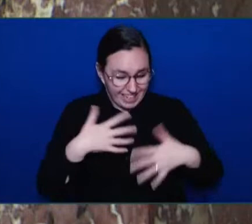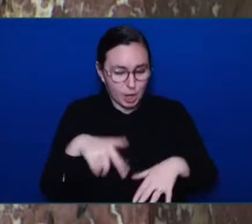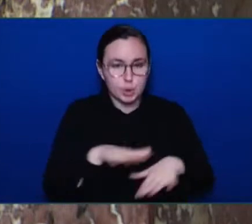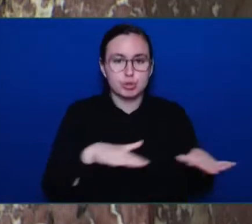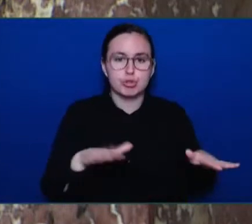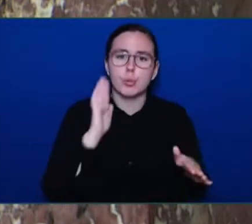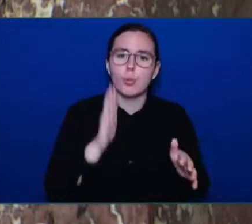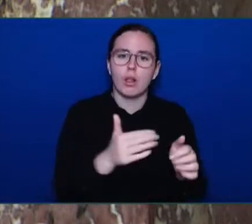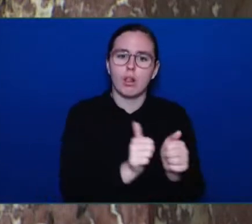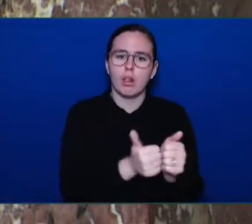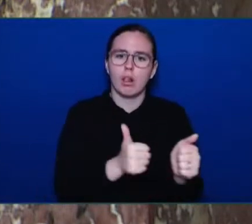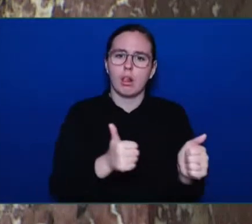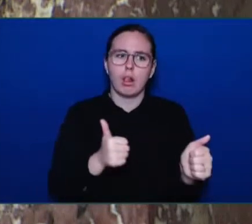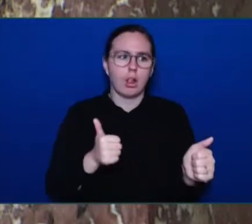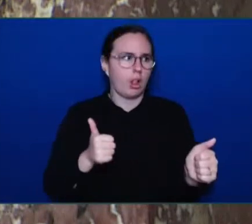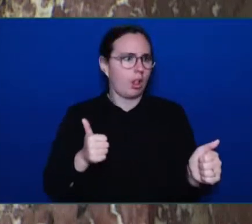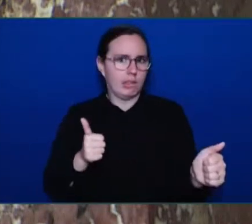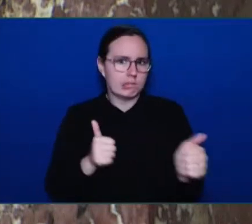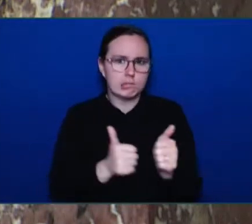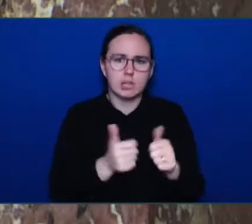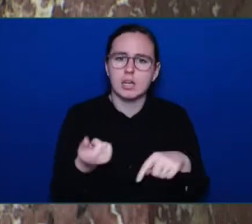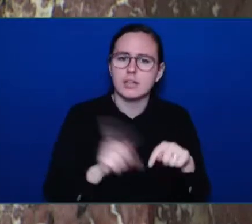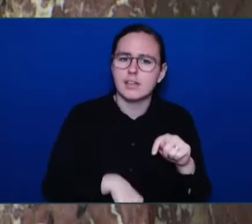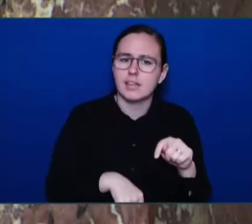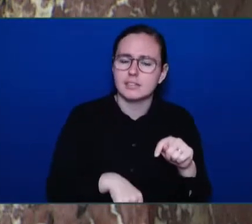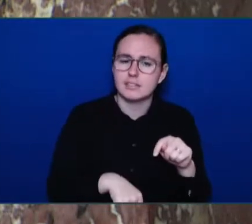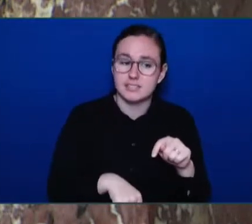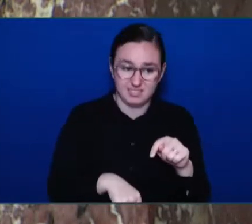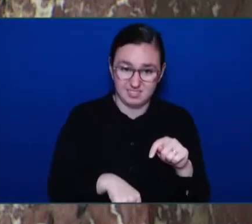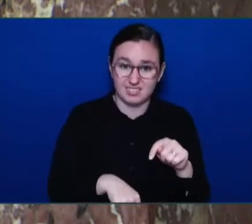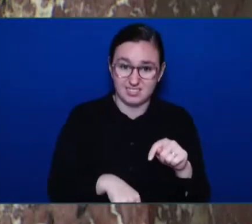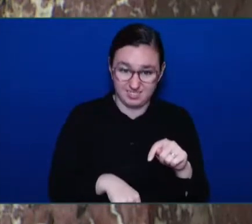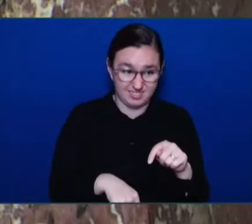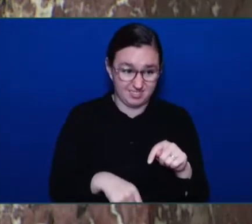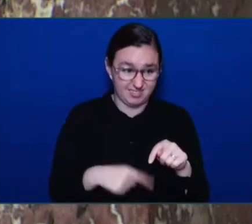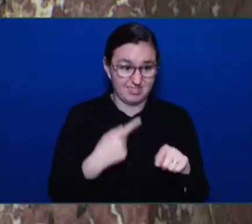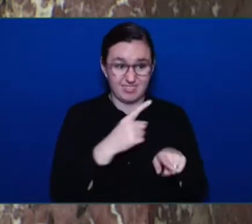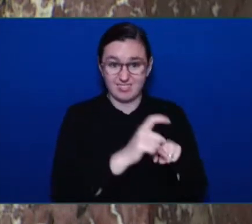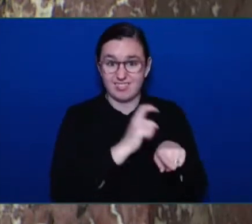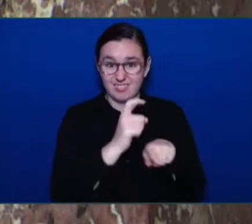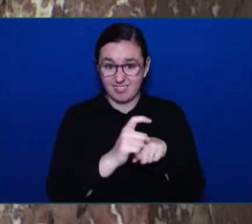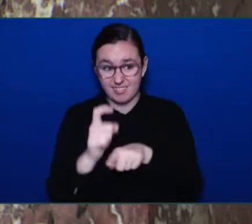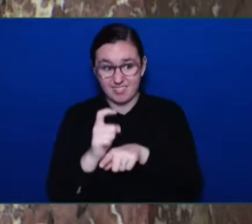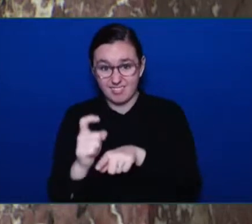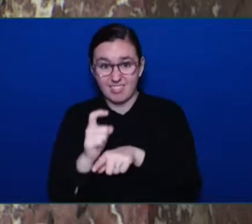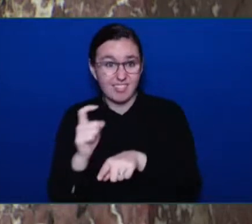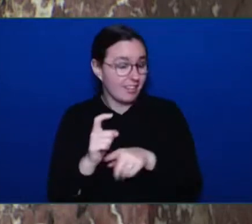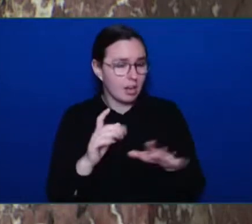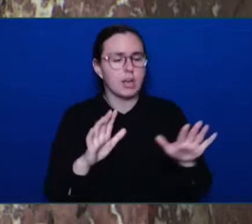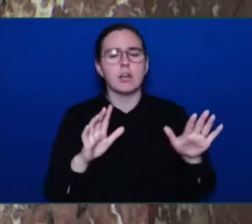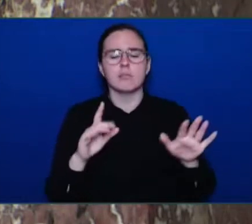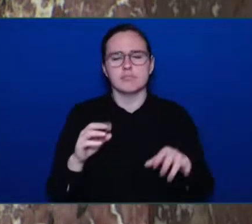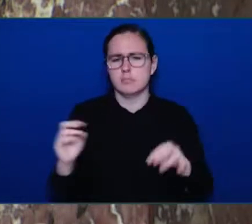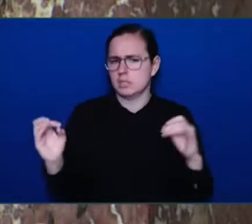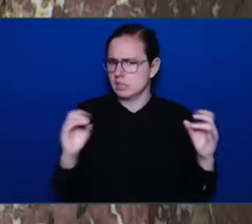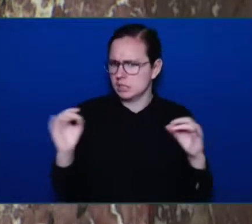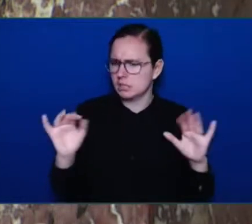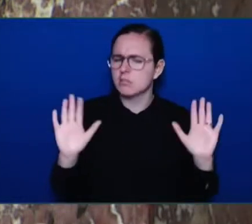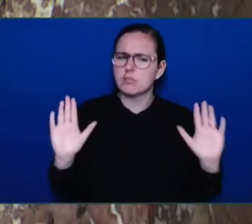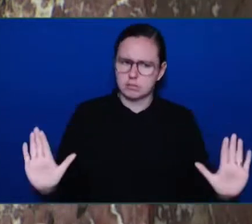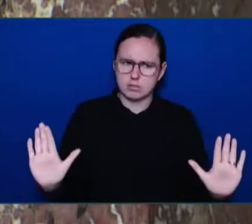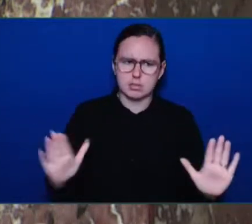We have had calls. We have had repeated... Members, please. Let the Speaker have the floor, and then you will get your